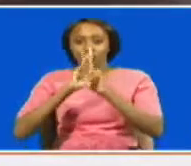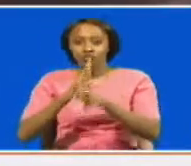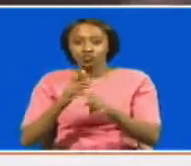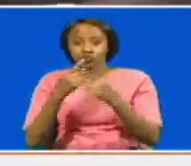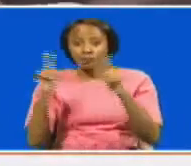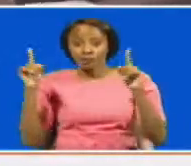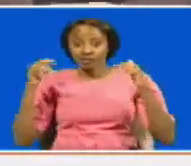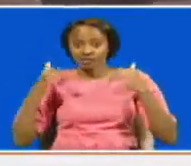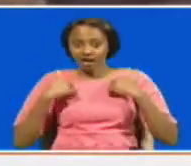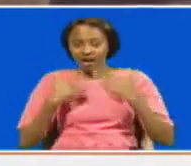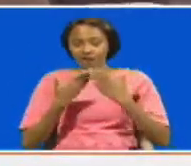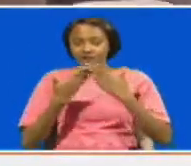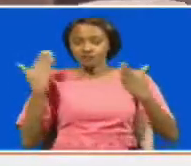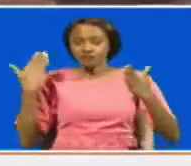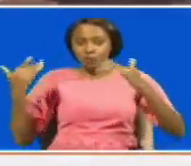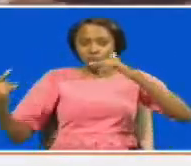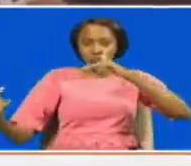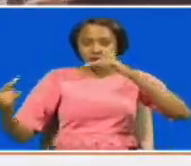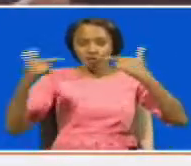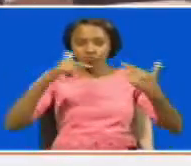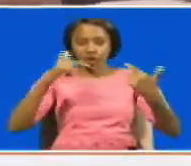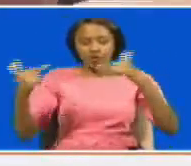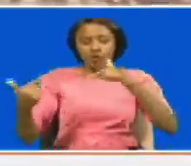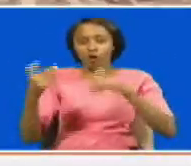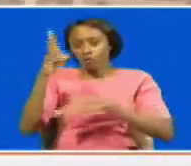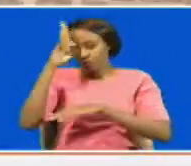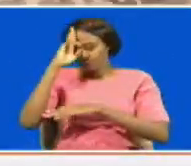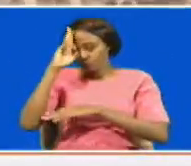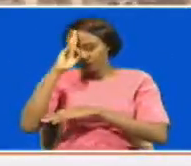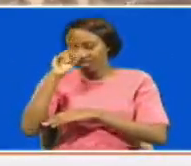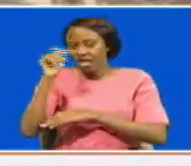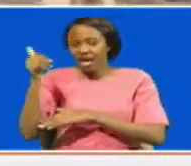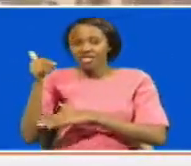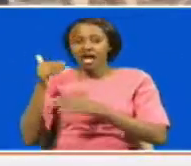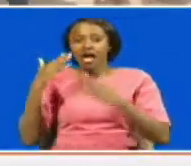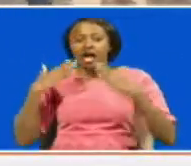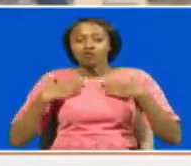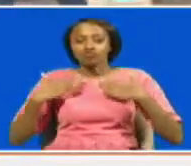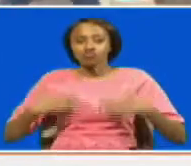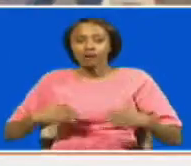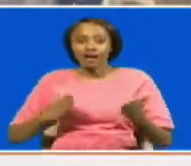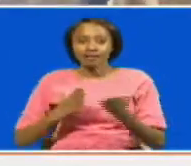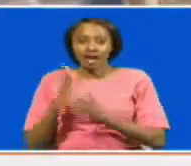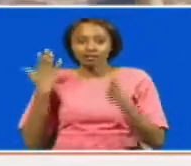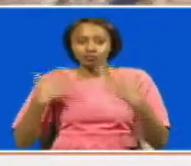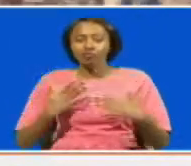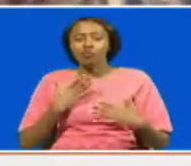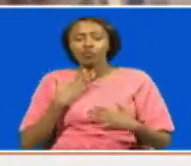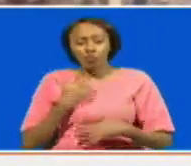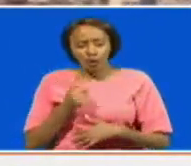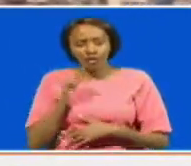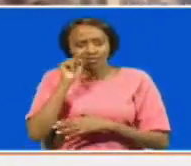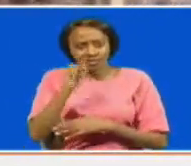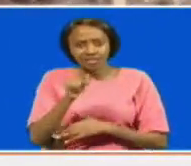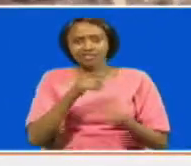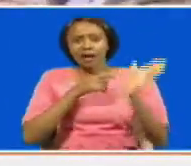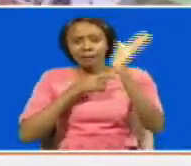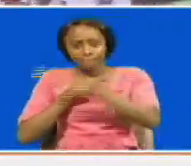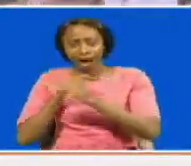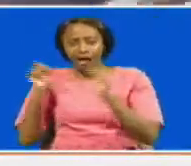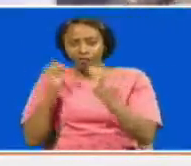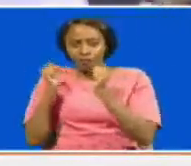was a stalemate between police officers and a group of activists and family members who wanted the remains of Jeff to be taken to the mortuary